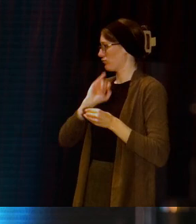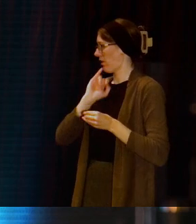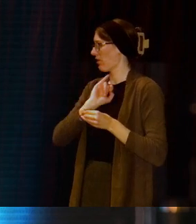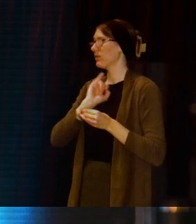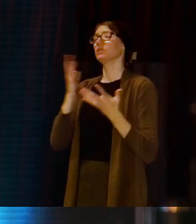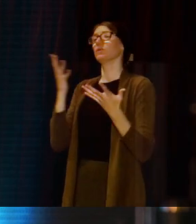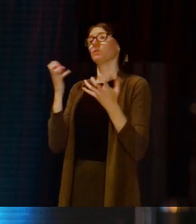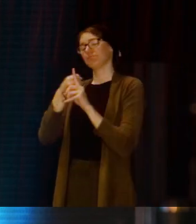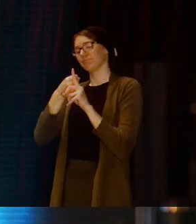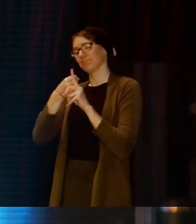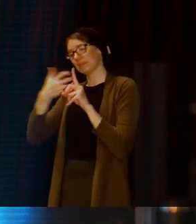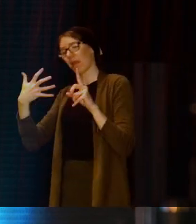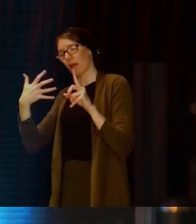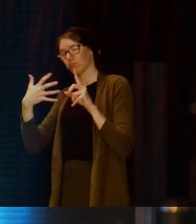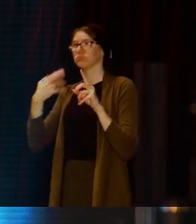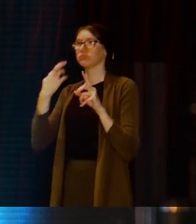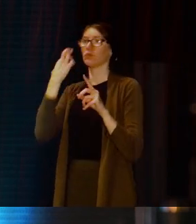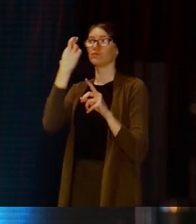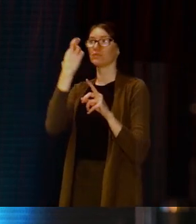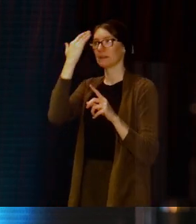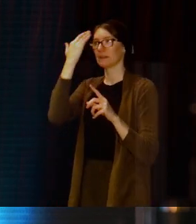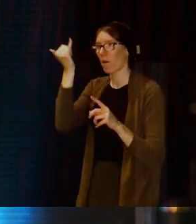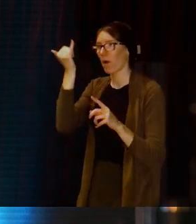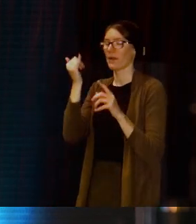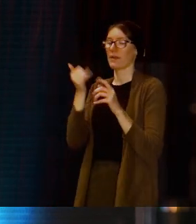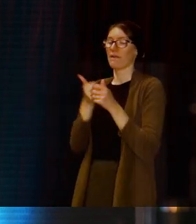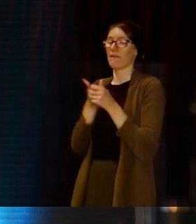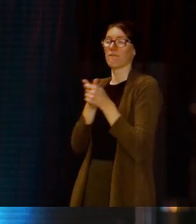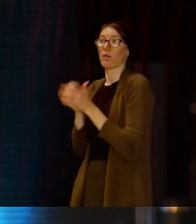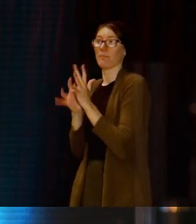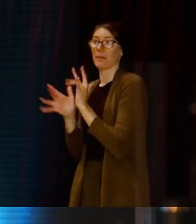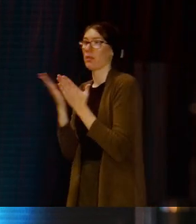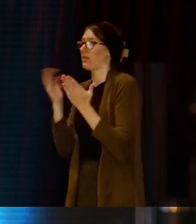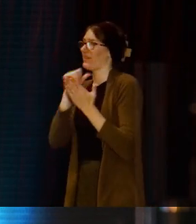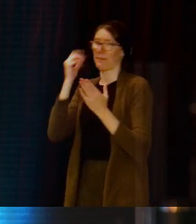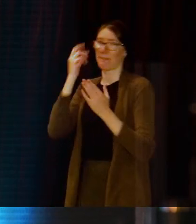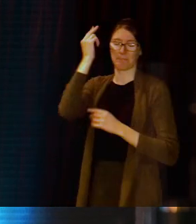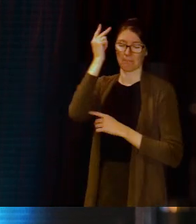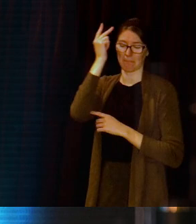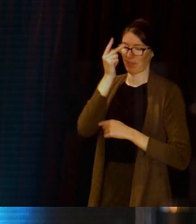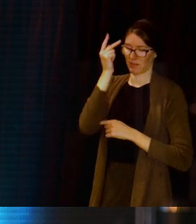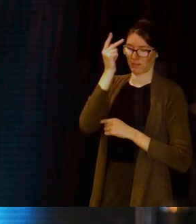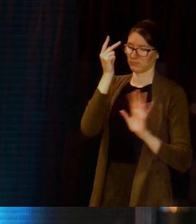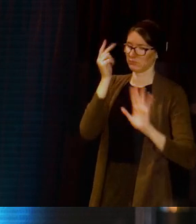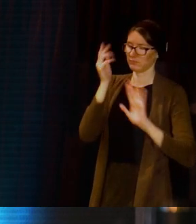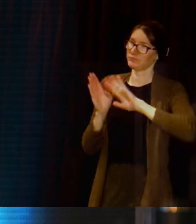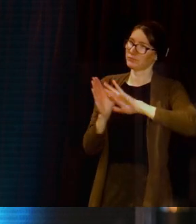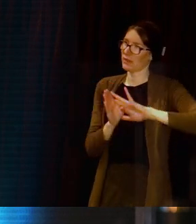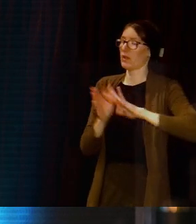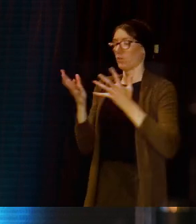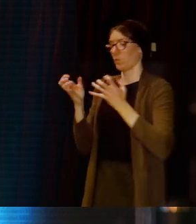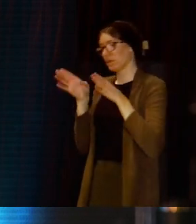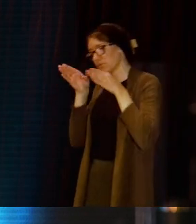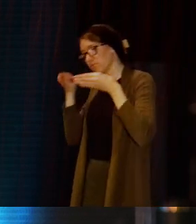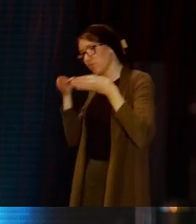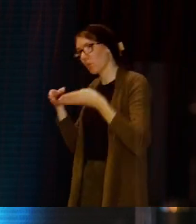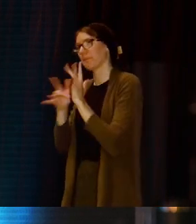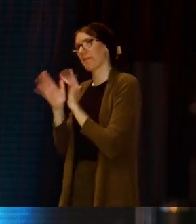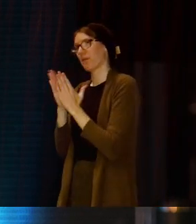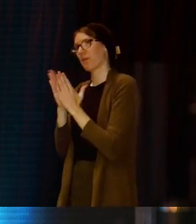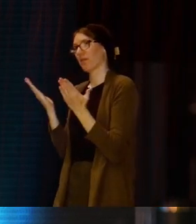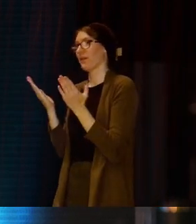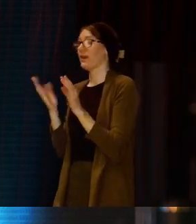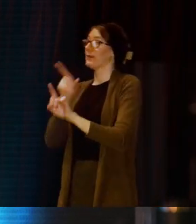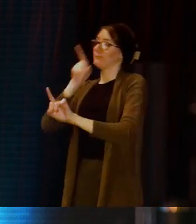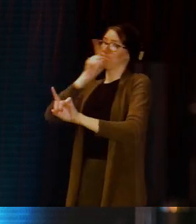of explore some of that and why biblically, not politically. We want to do this biblically. Now, here's what I'm not